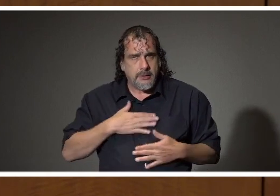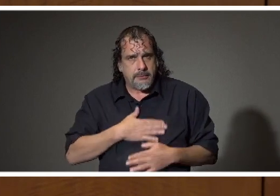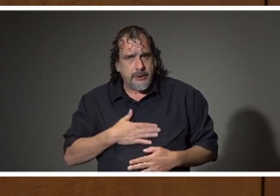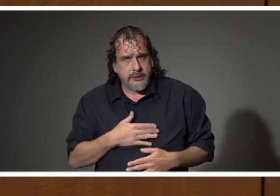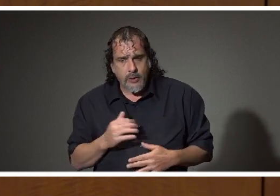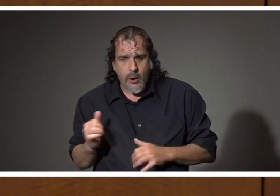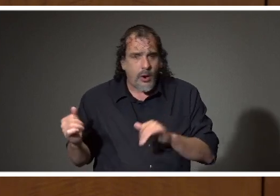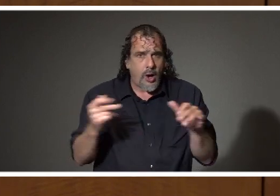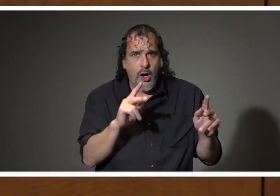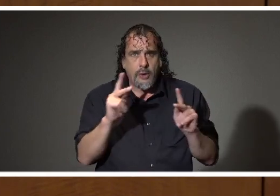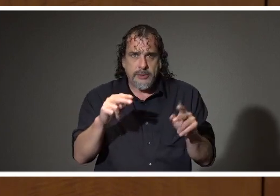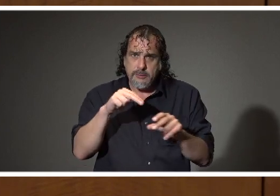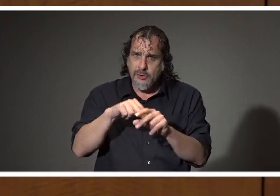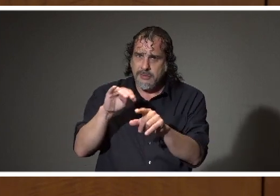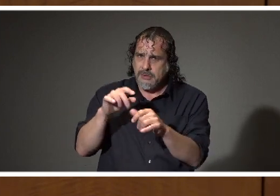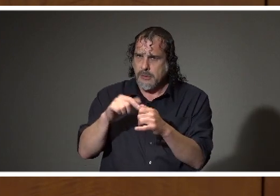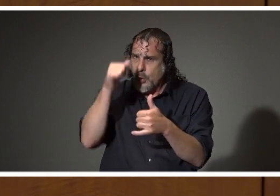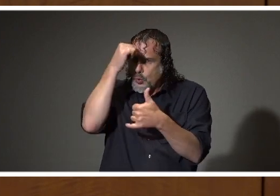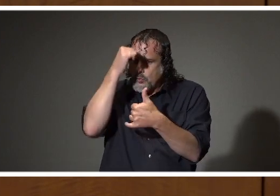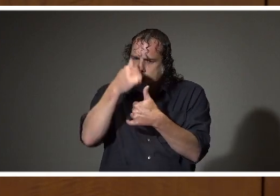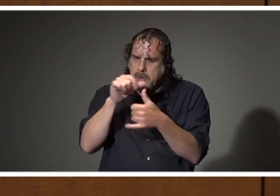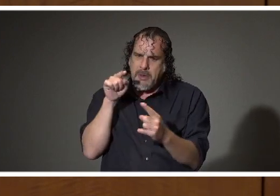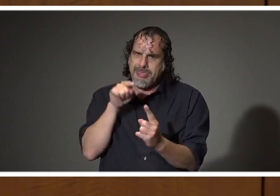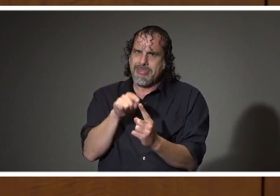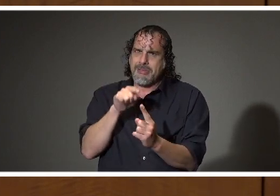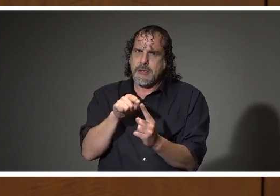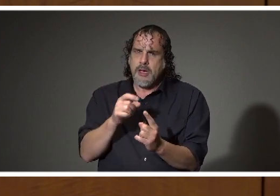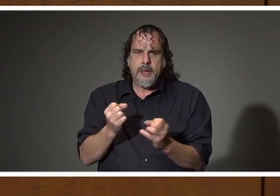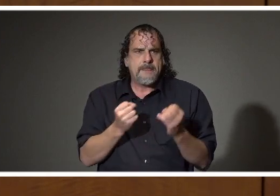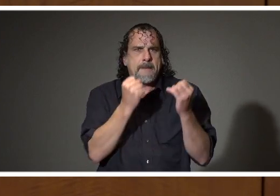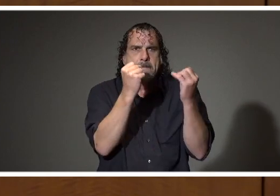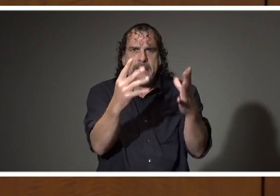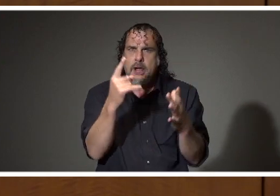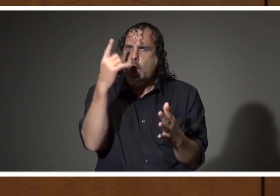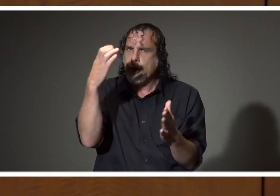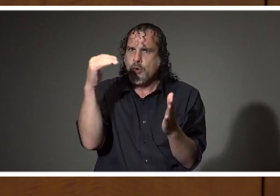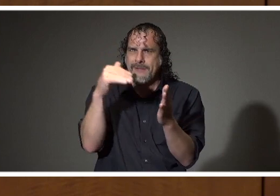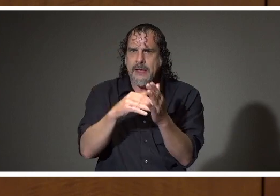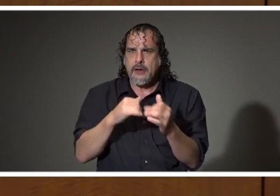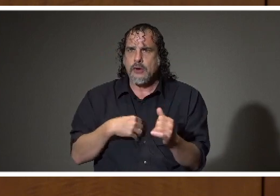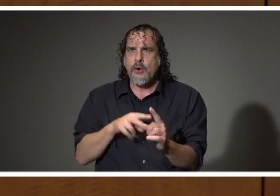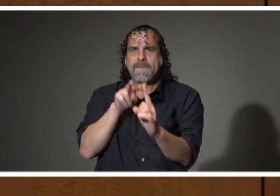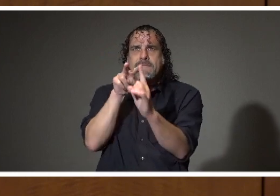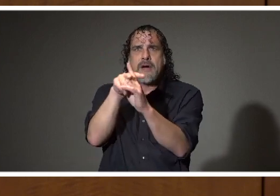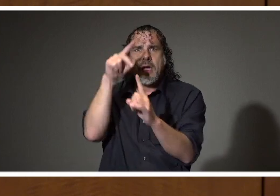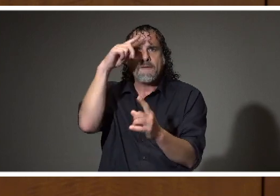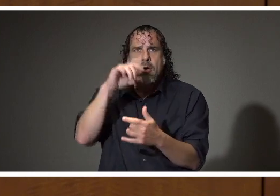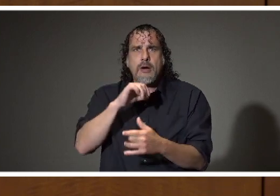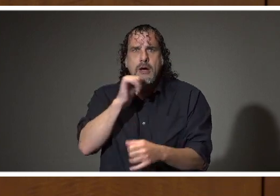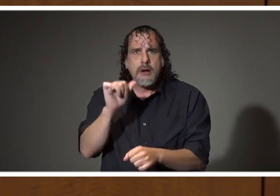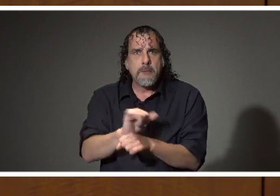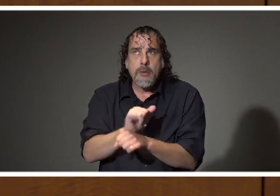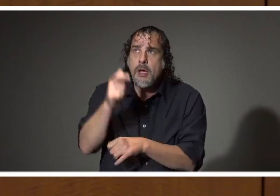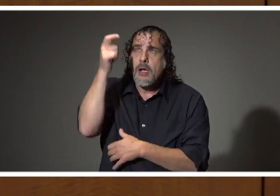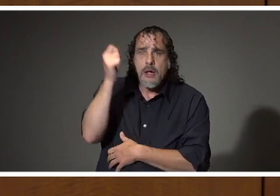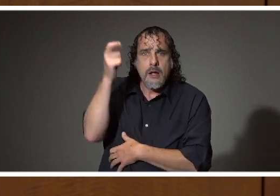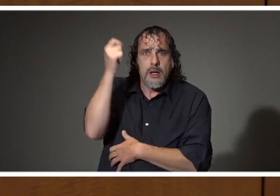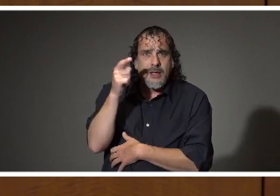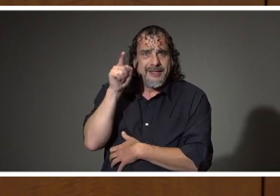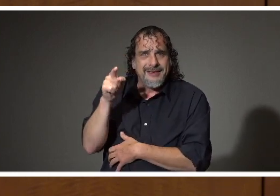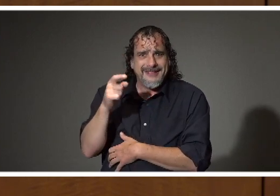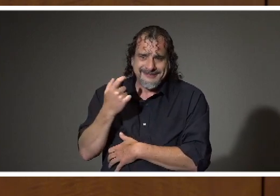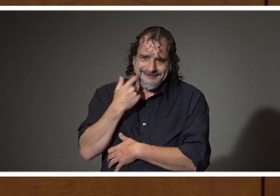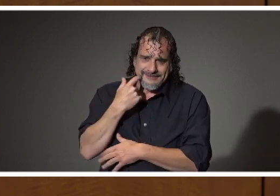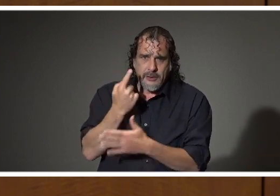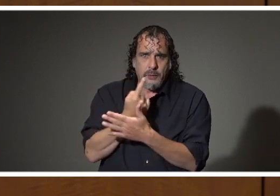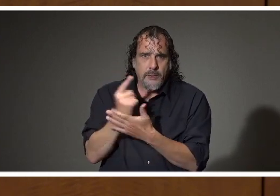Mississippians, please remember that. Please remember the hundreds of thousands of Mississippians that have filed for unemployment insurance just in the last 3 or